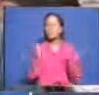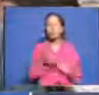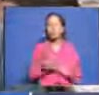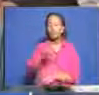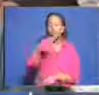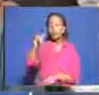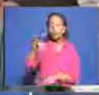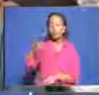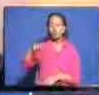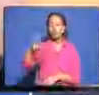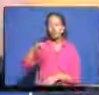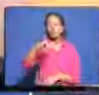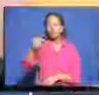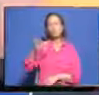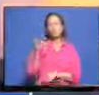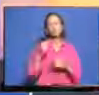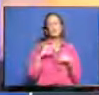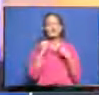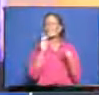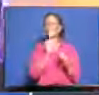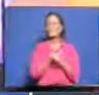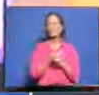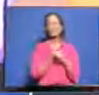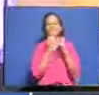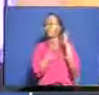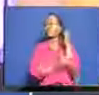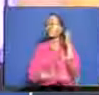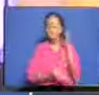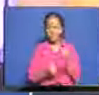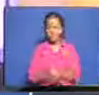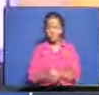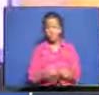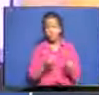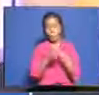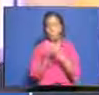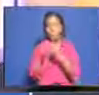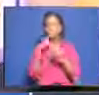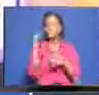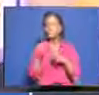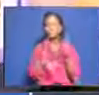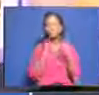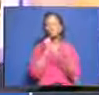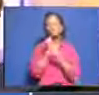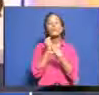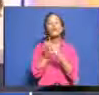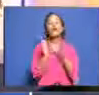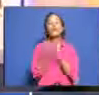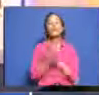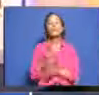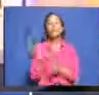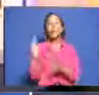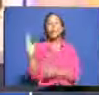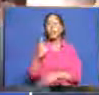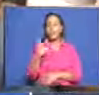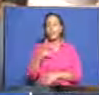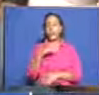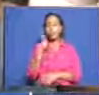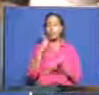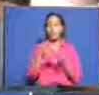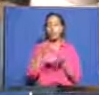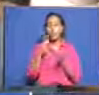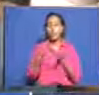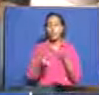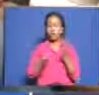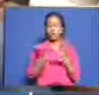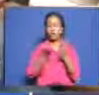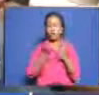ambayo iko na umaskini mwingi. Koimburi says he will graciously work with the candidates who lost in the by-election to serve the people of Juja. Tuliweza